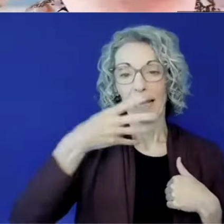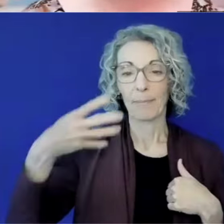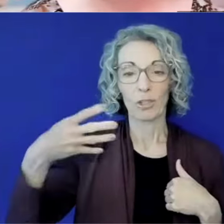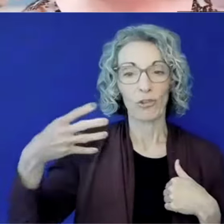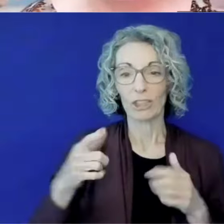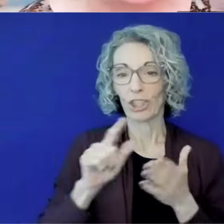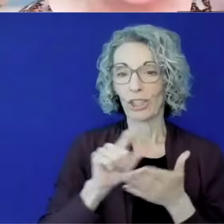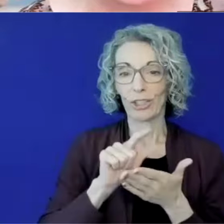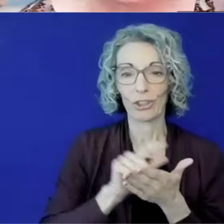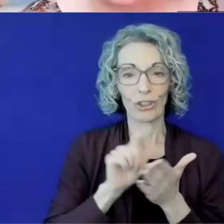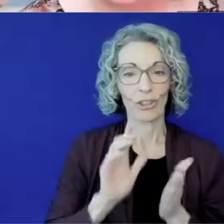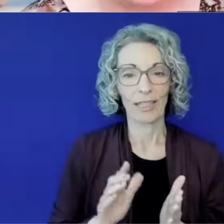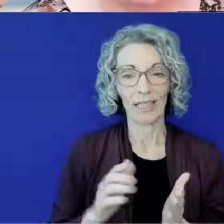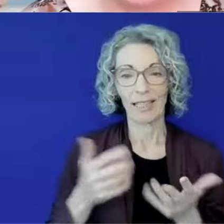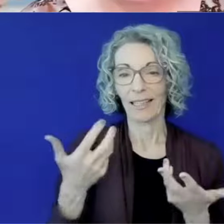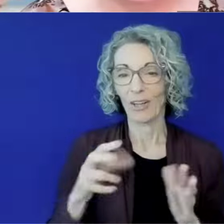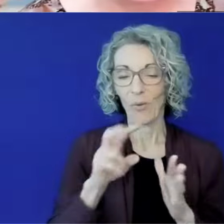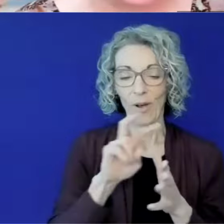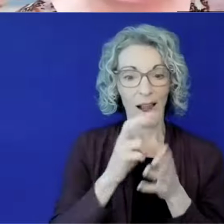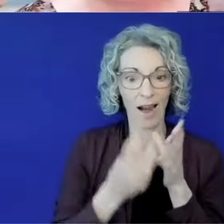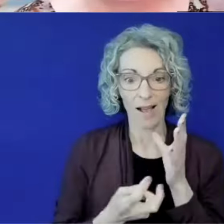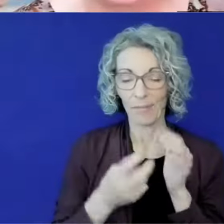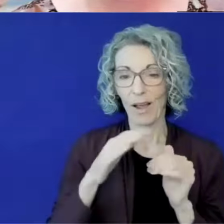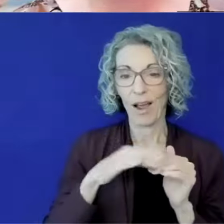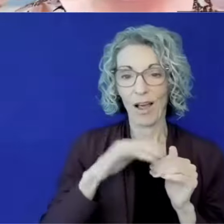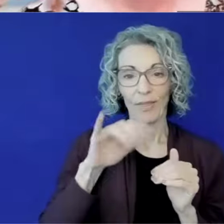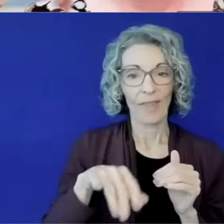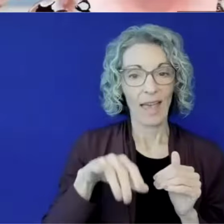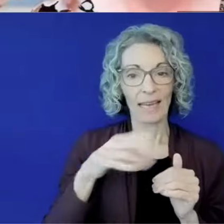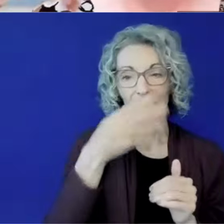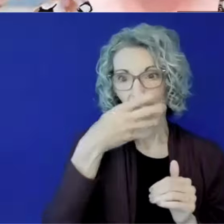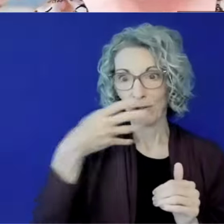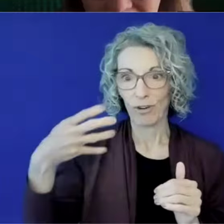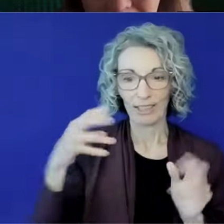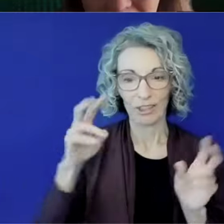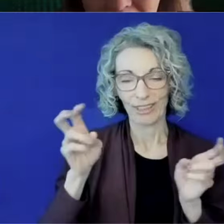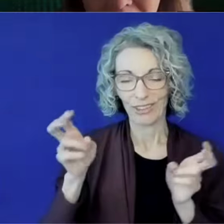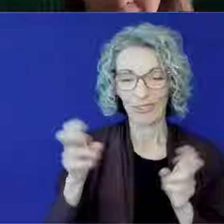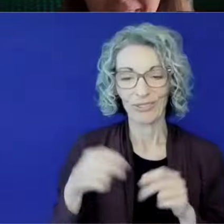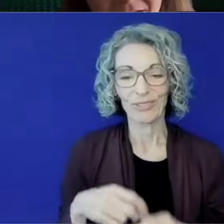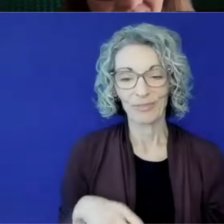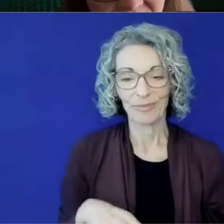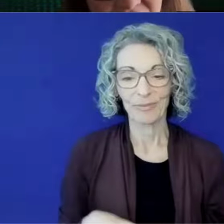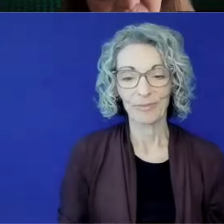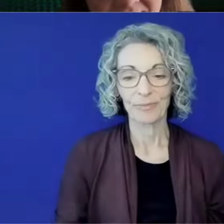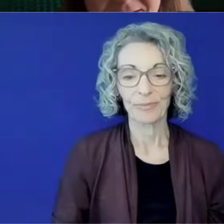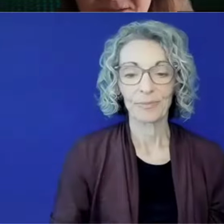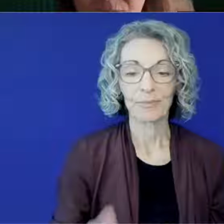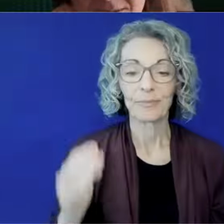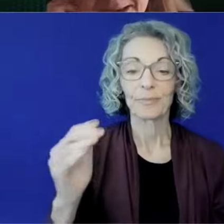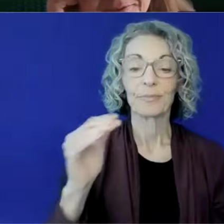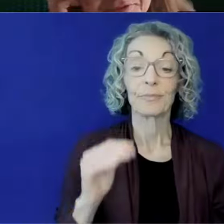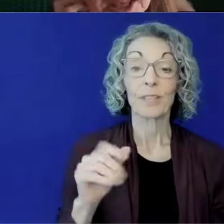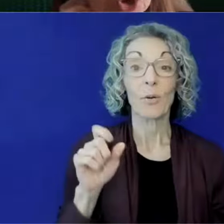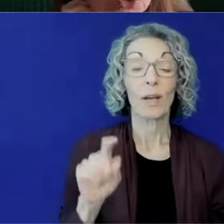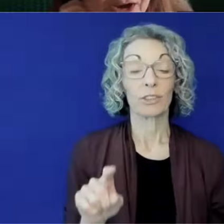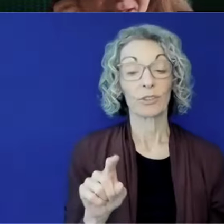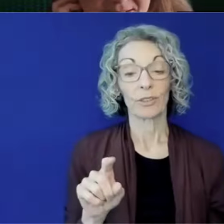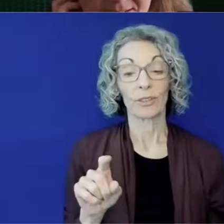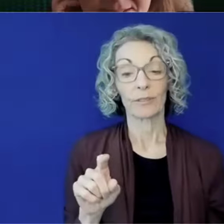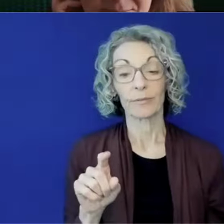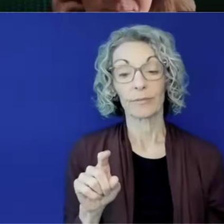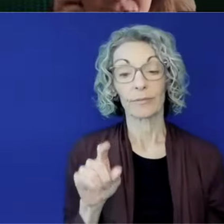I'm not going to get too in the weeds on that immigration status stuff. Right. Here's a good one. So what about if you get